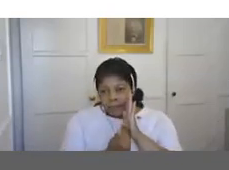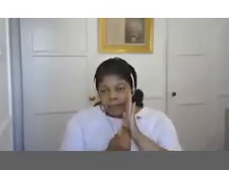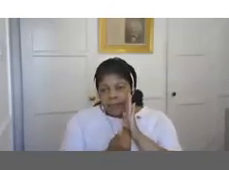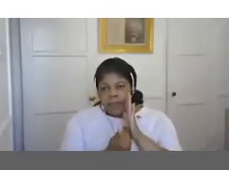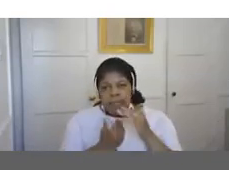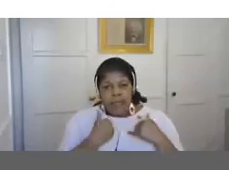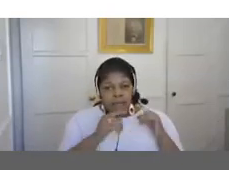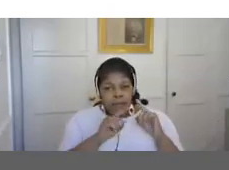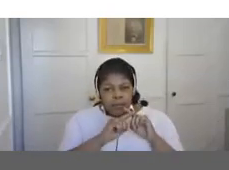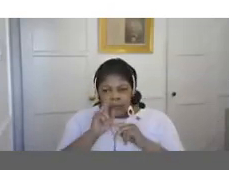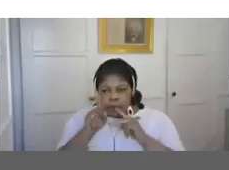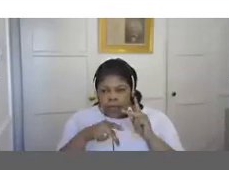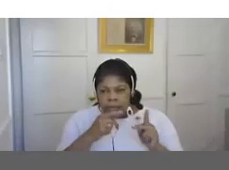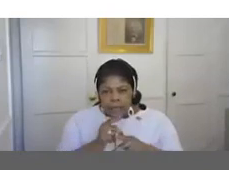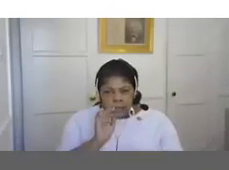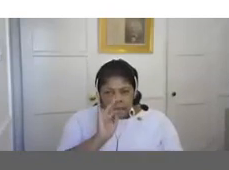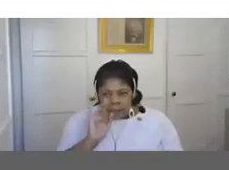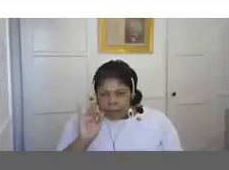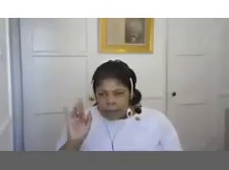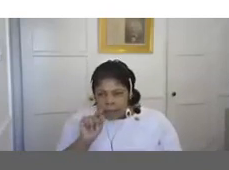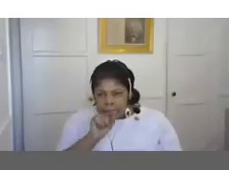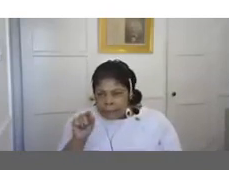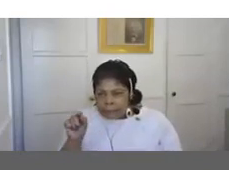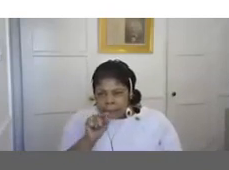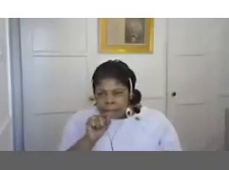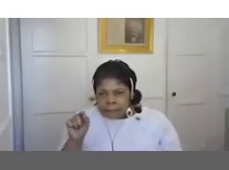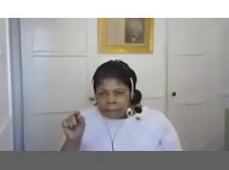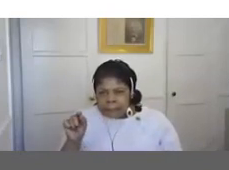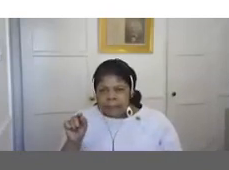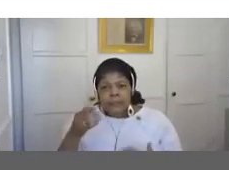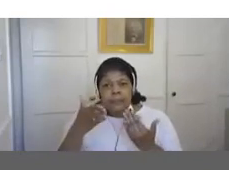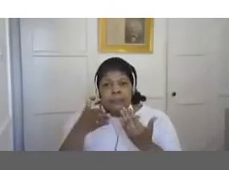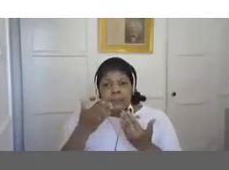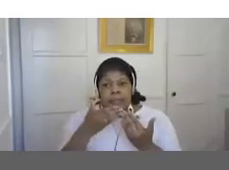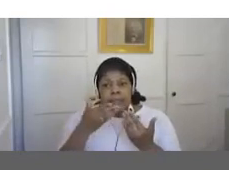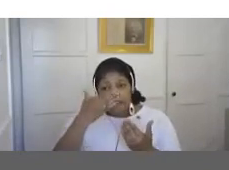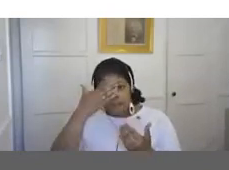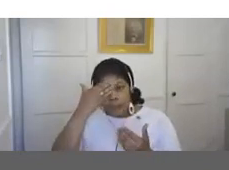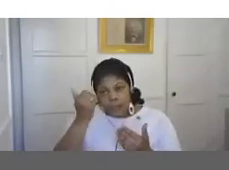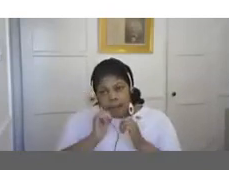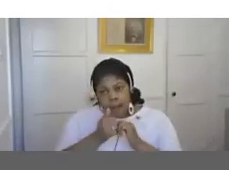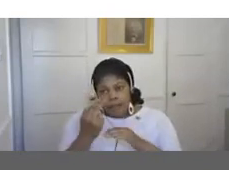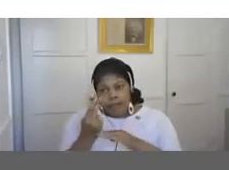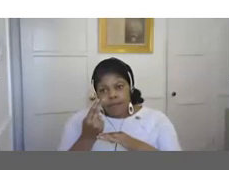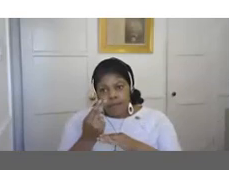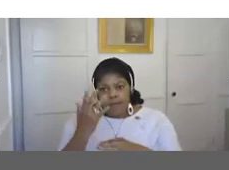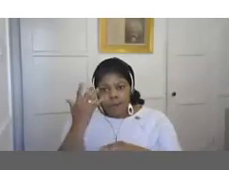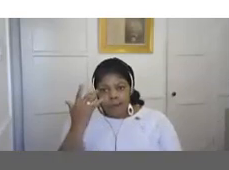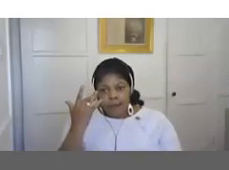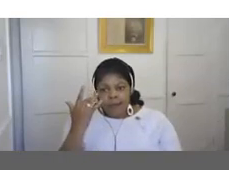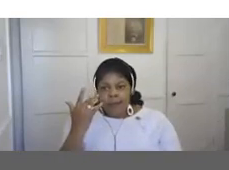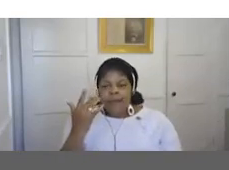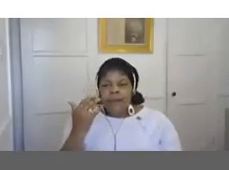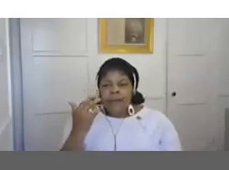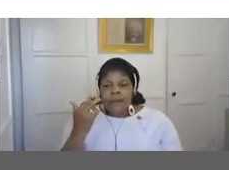of little buttons here, there, and everywhere that are easy to forget. And it, because it is color, I want to make sure that all